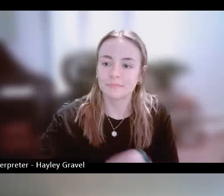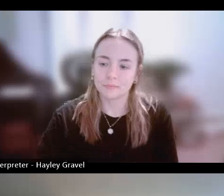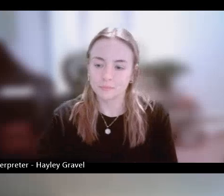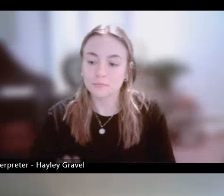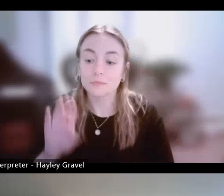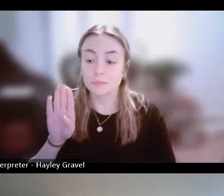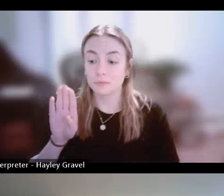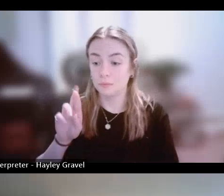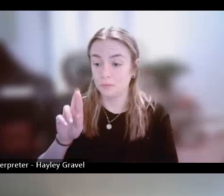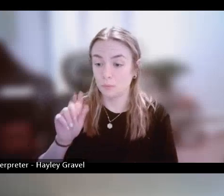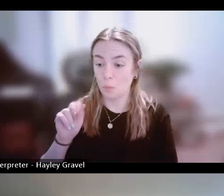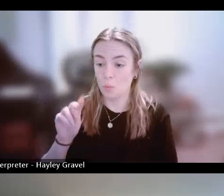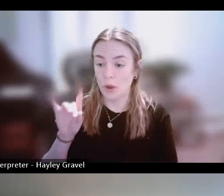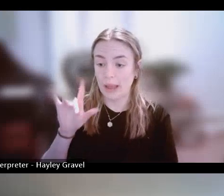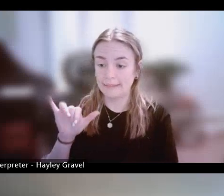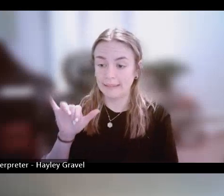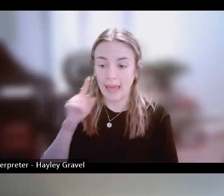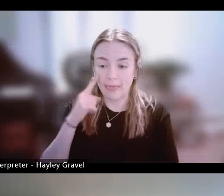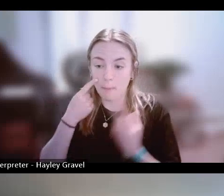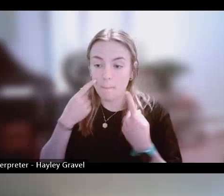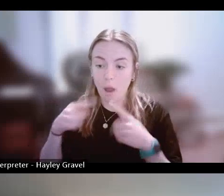Brandy?